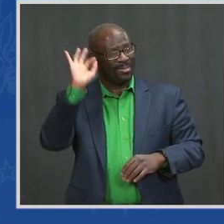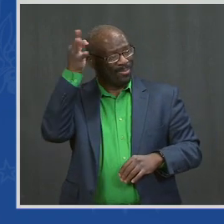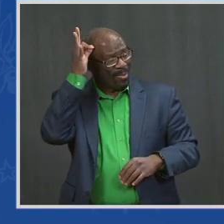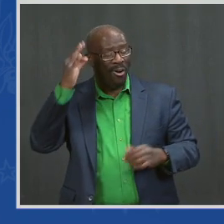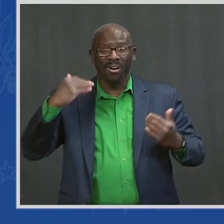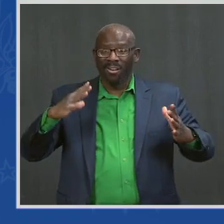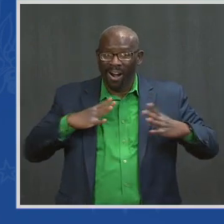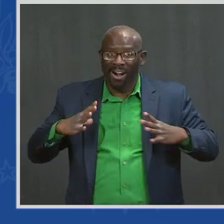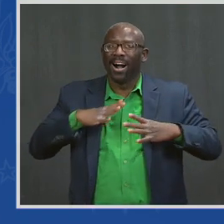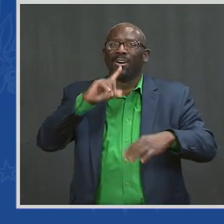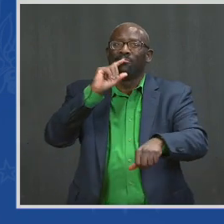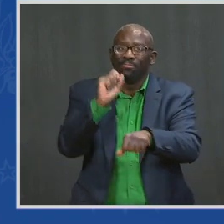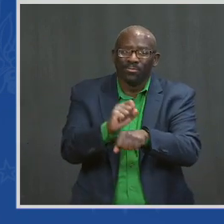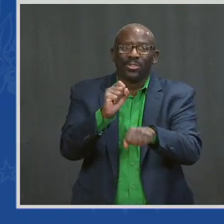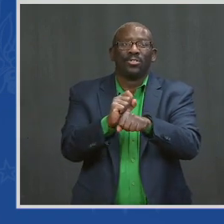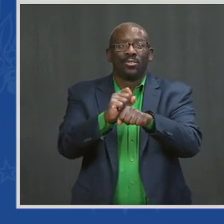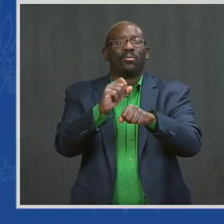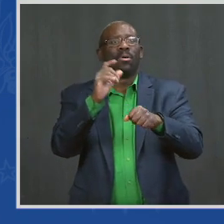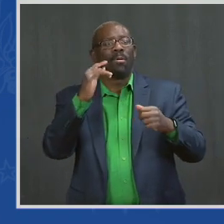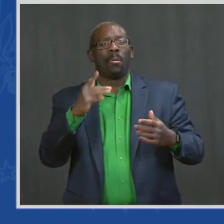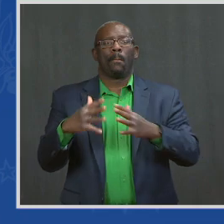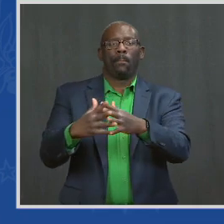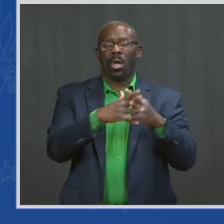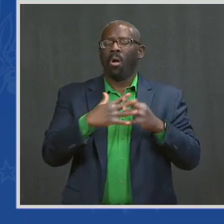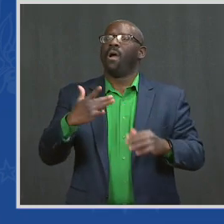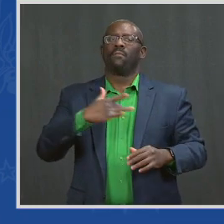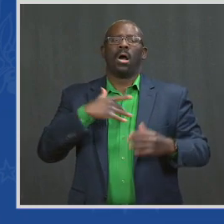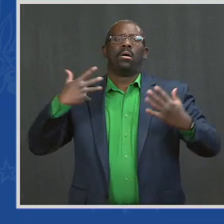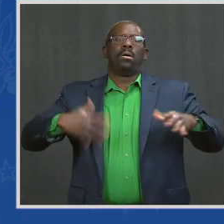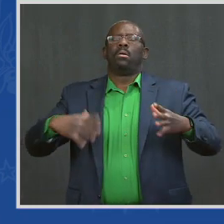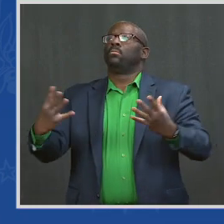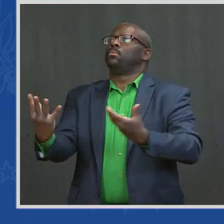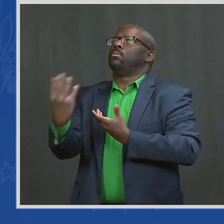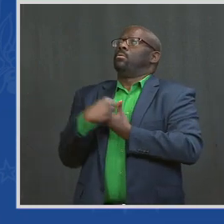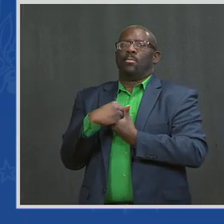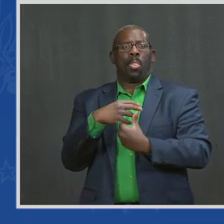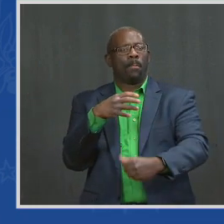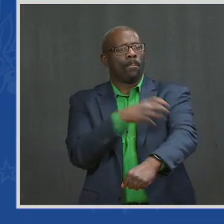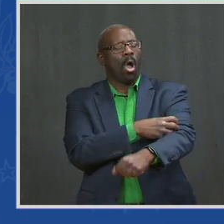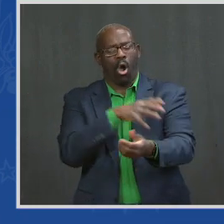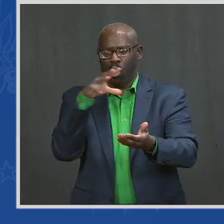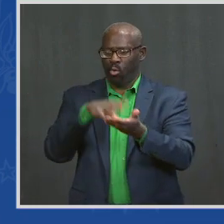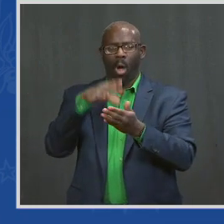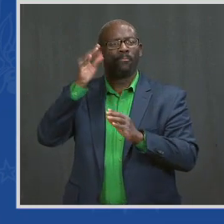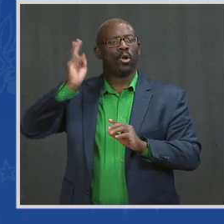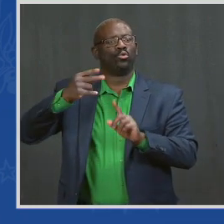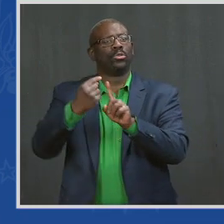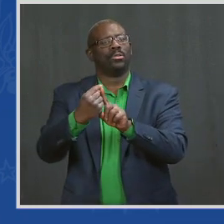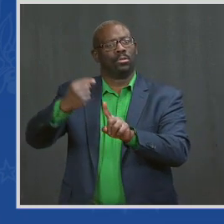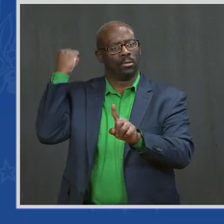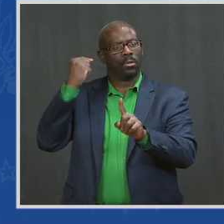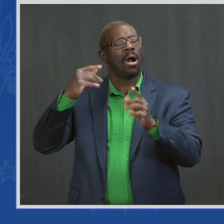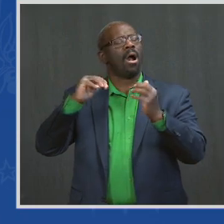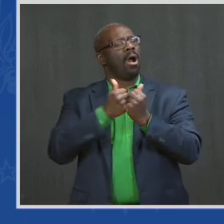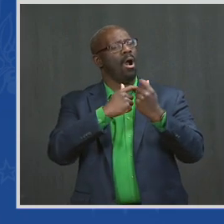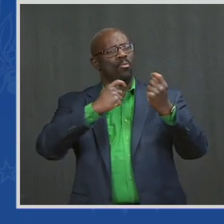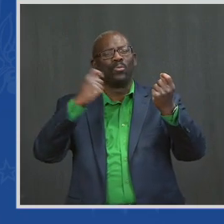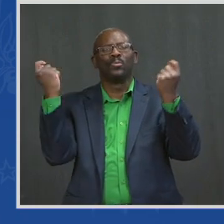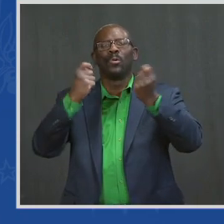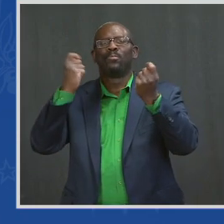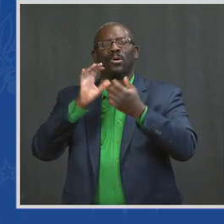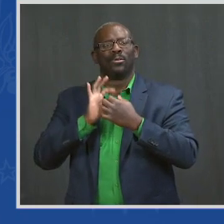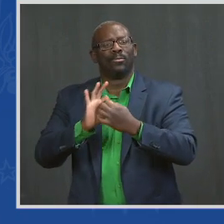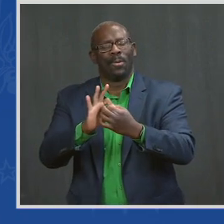feel the power of this day and learn from our history and celebrate progress and grapple with the distance we've